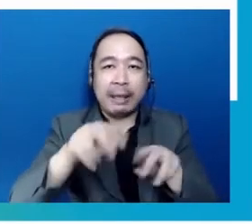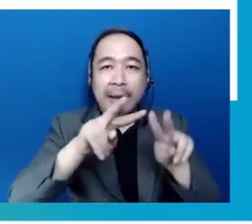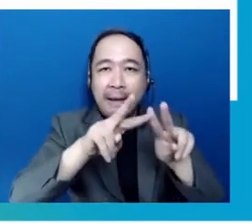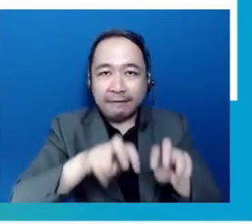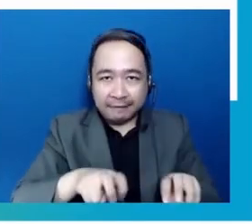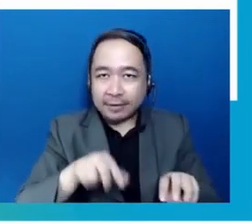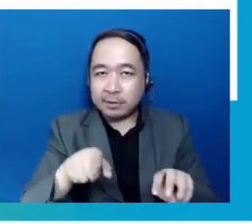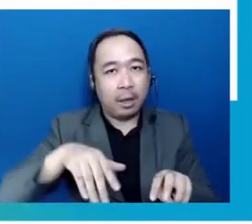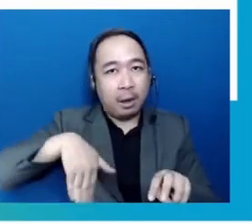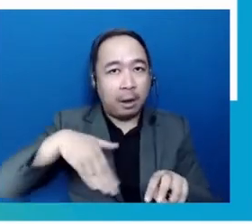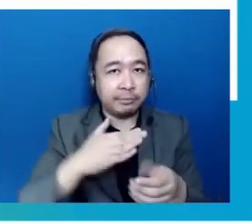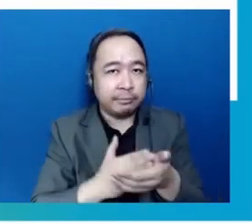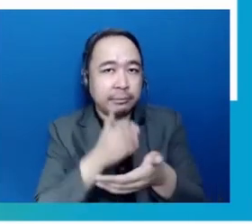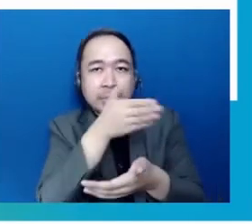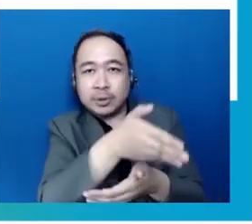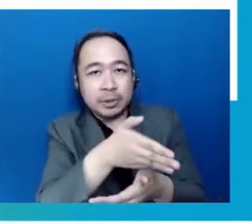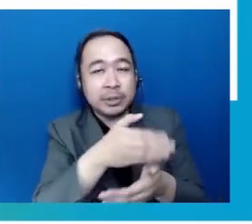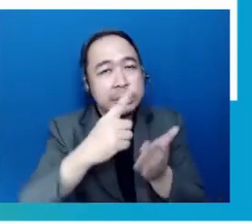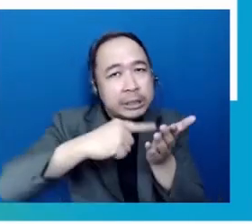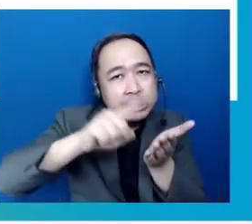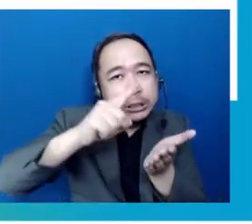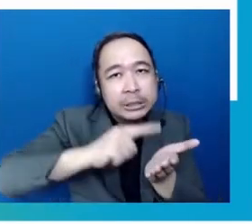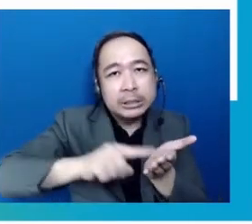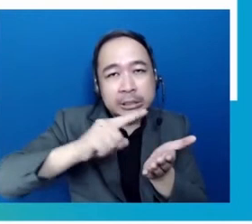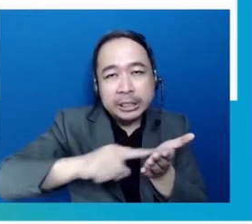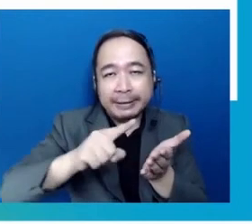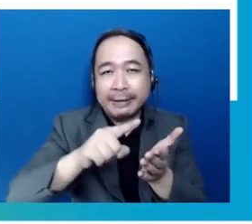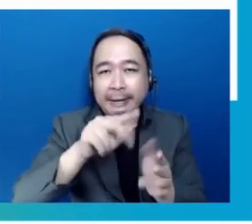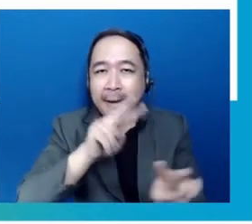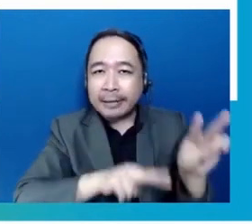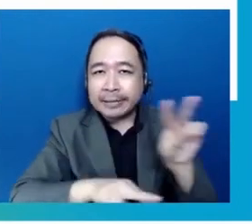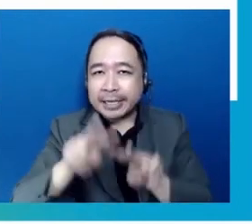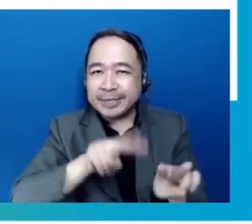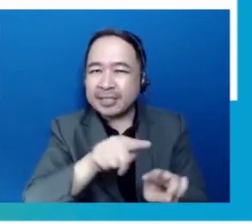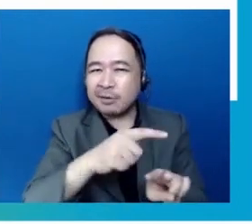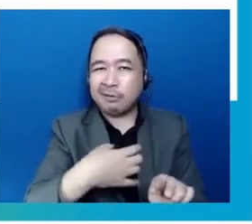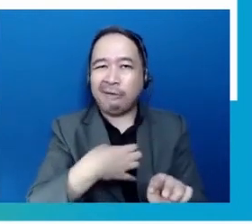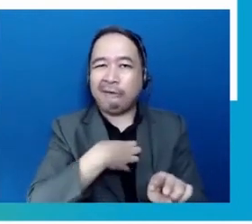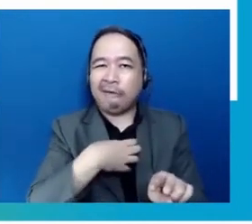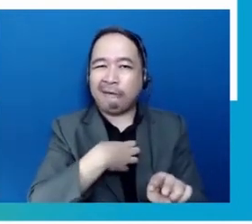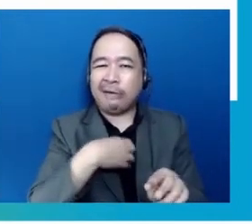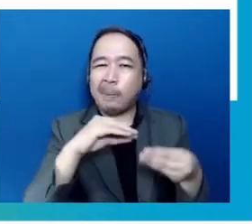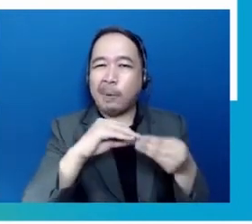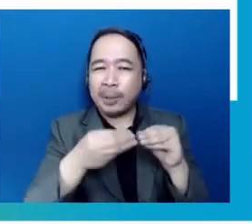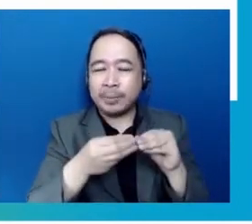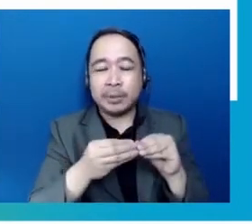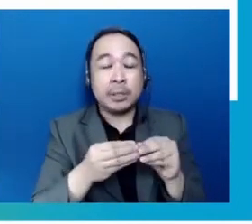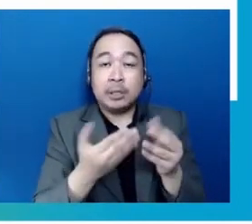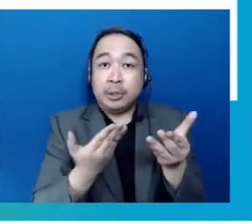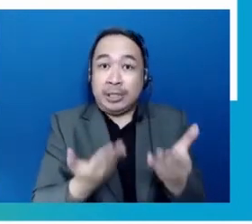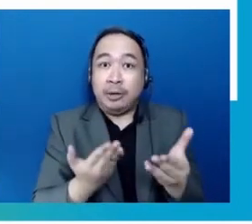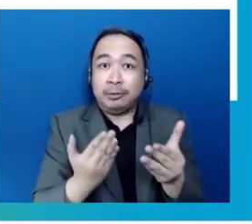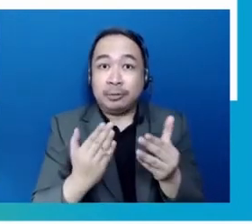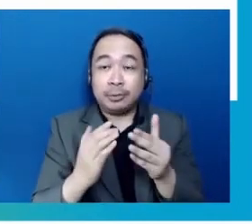on the ground and do the necessary assessments of the complaint. In the meantime, construction of